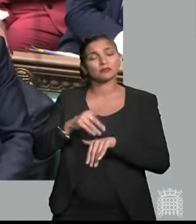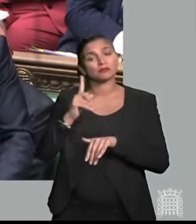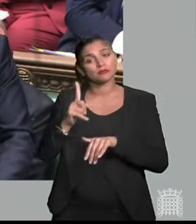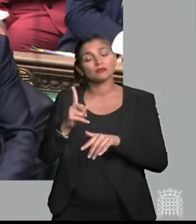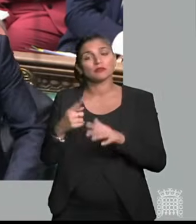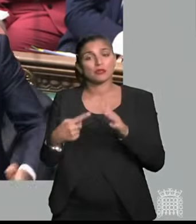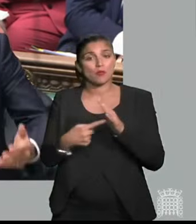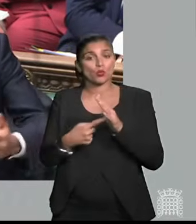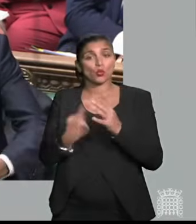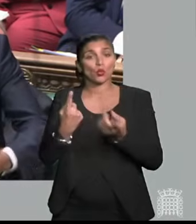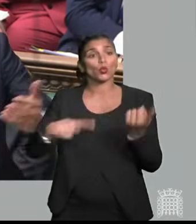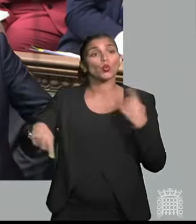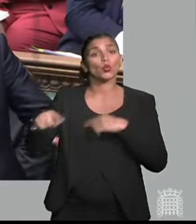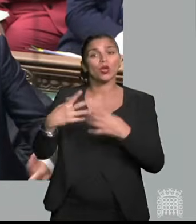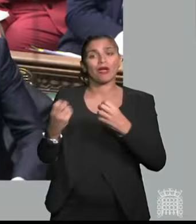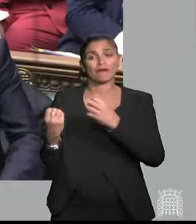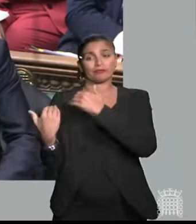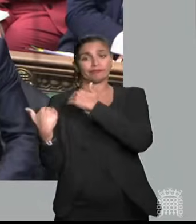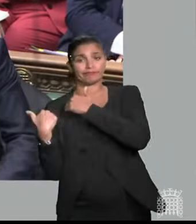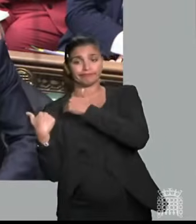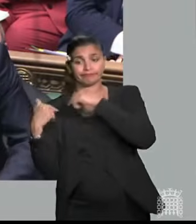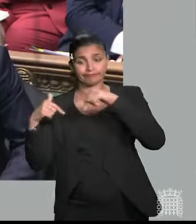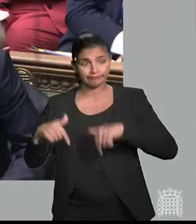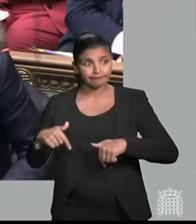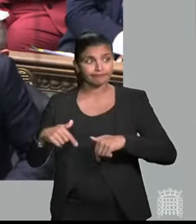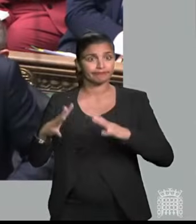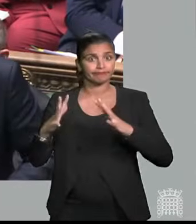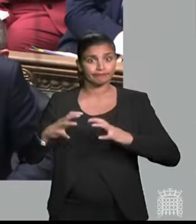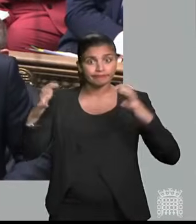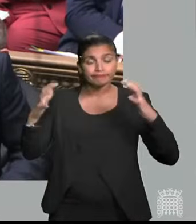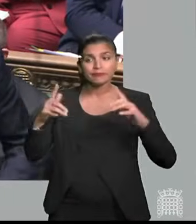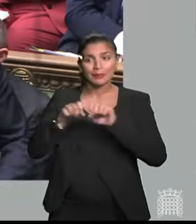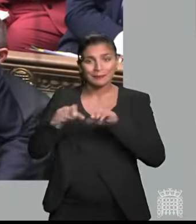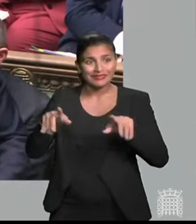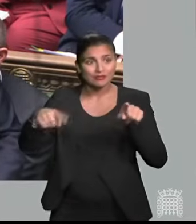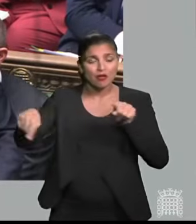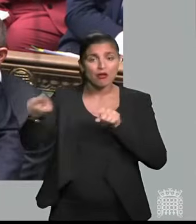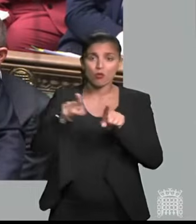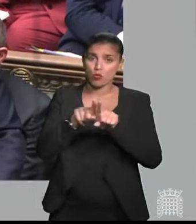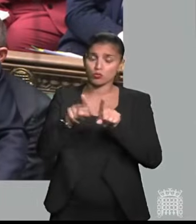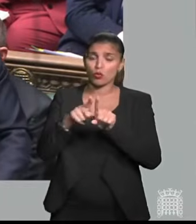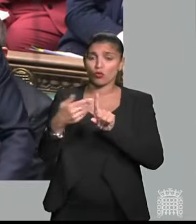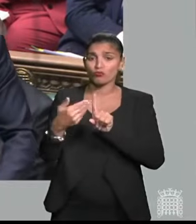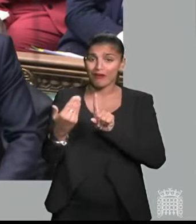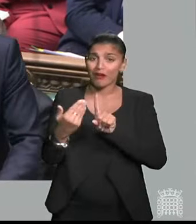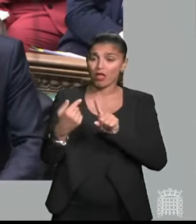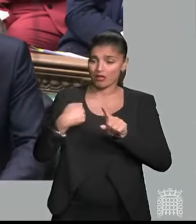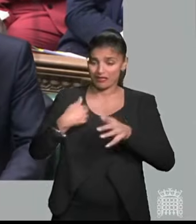those in positions of responsibility in this House and outside in the media to recognise that the words we say